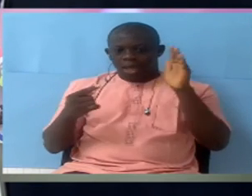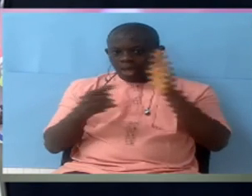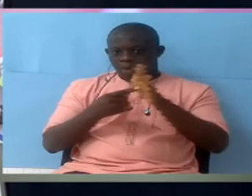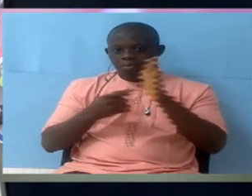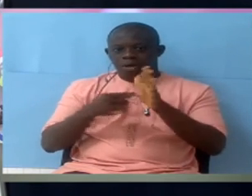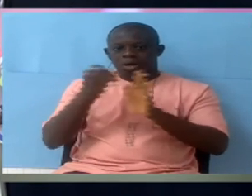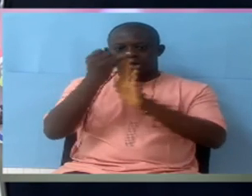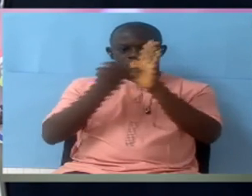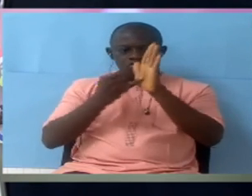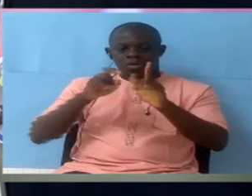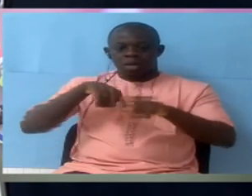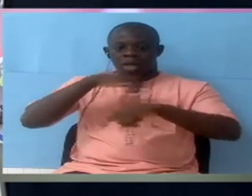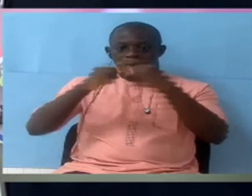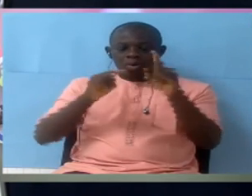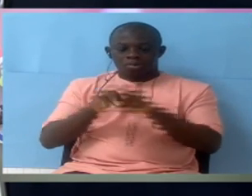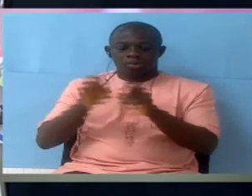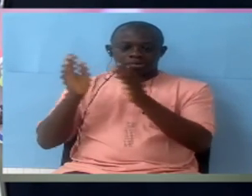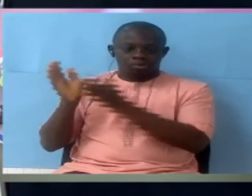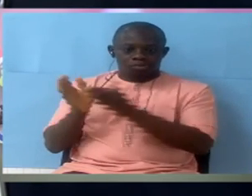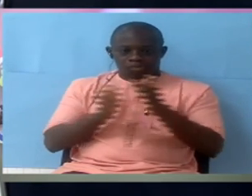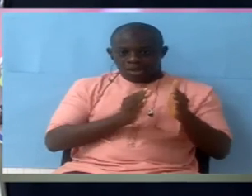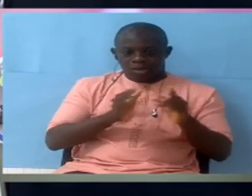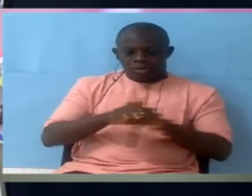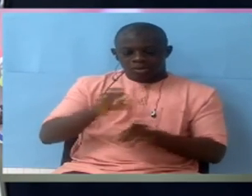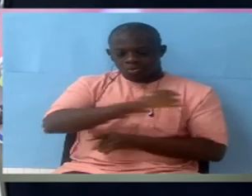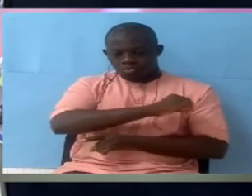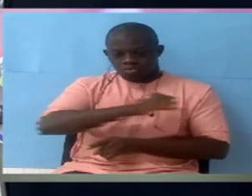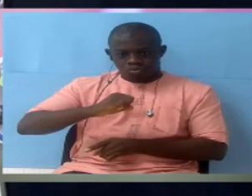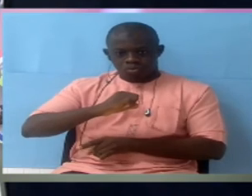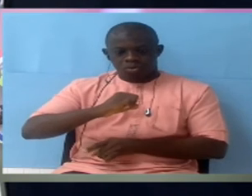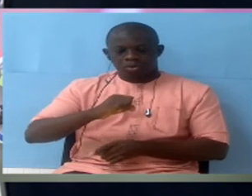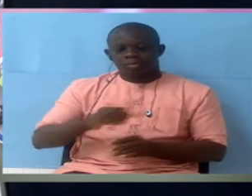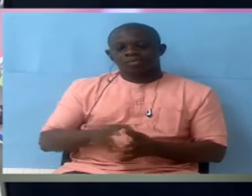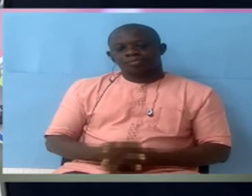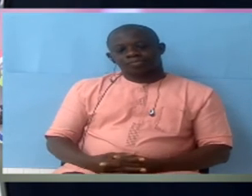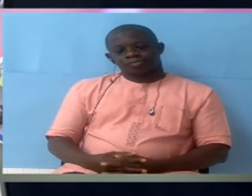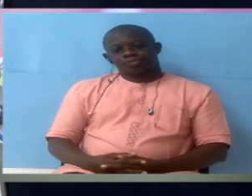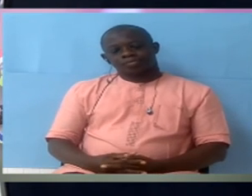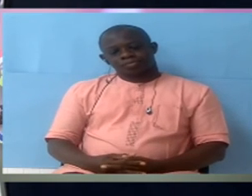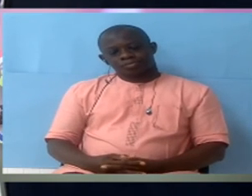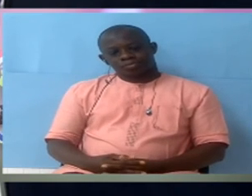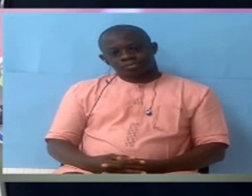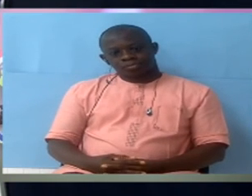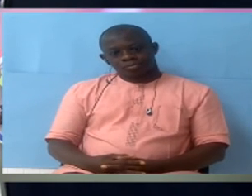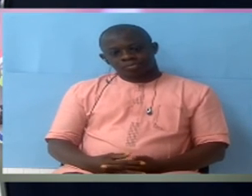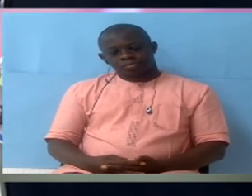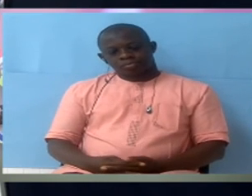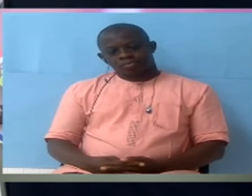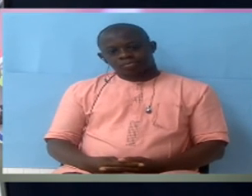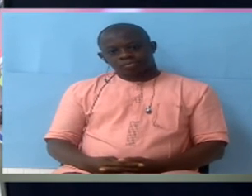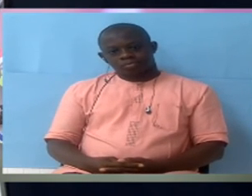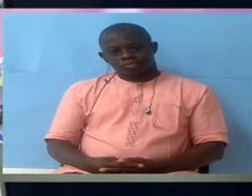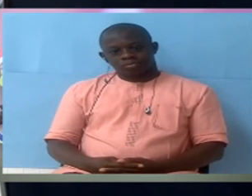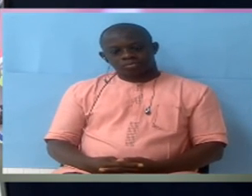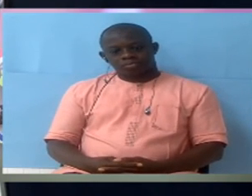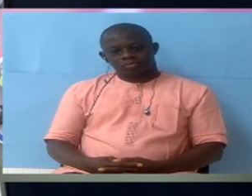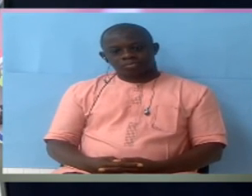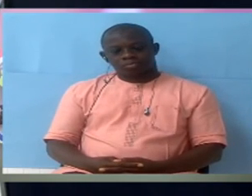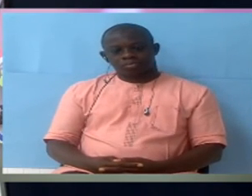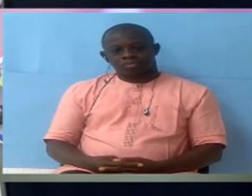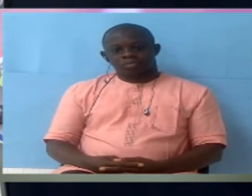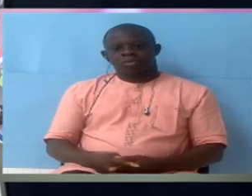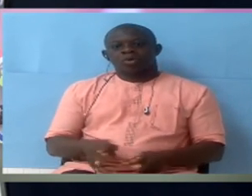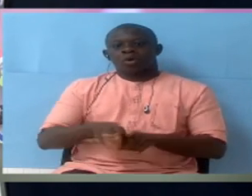such as planning a coup. Lu am solo lu melni pour fexé pour def coup d'état, which is also